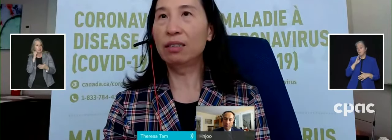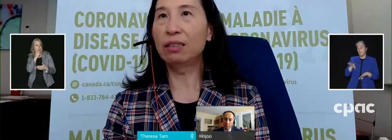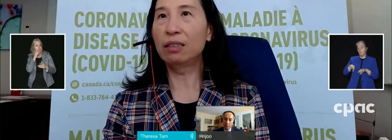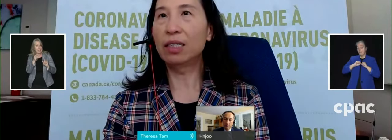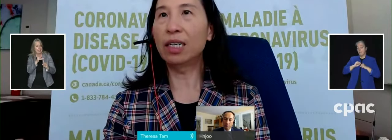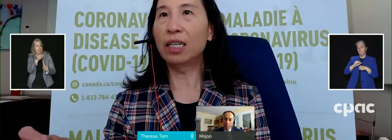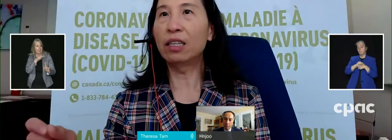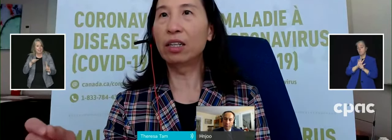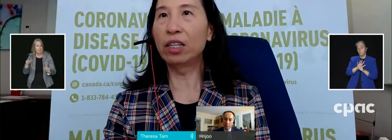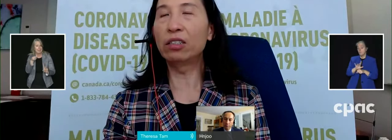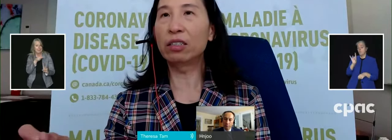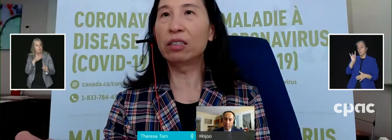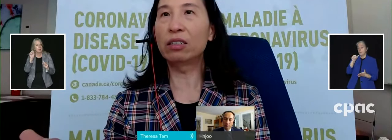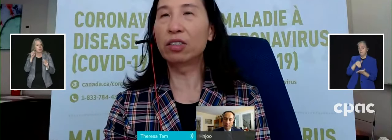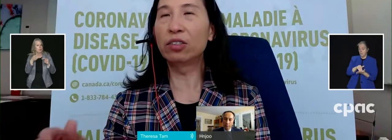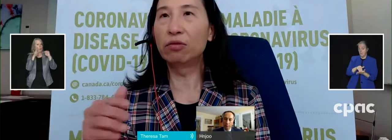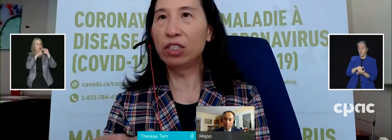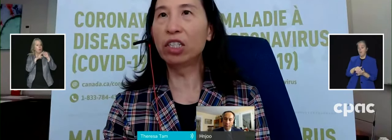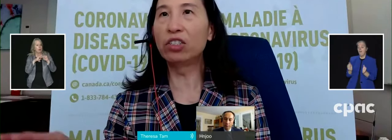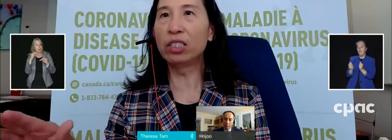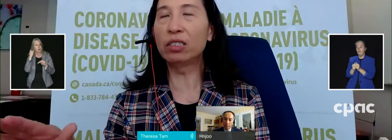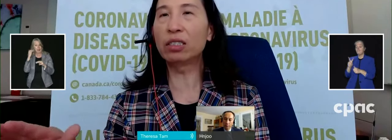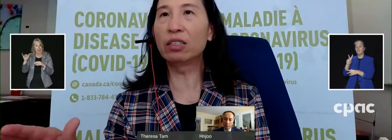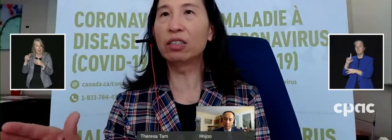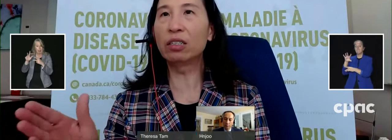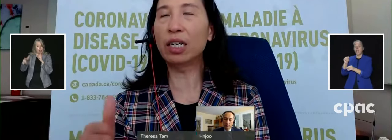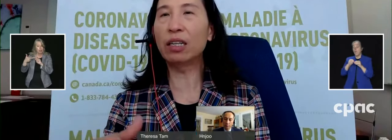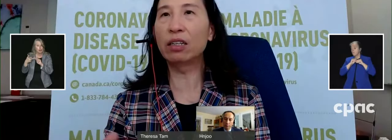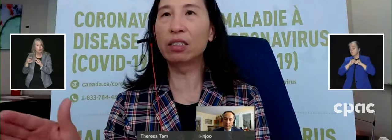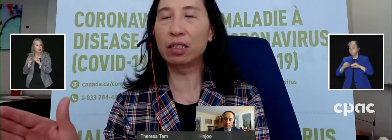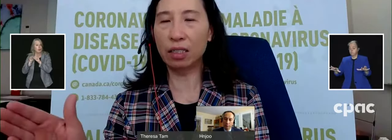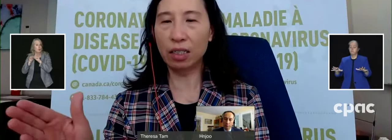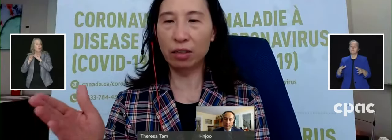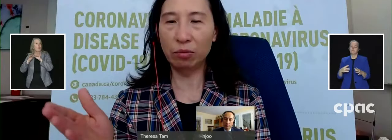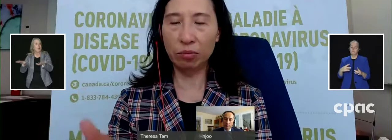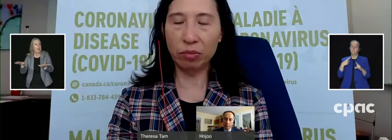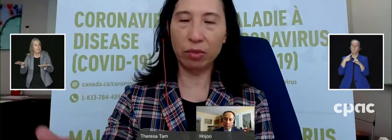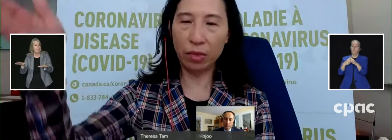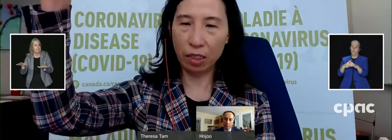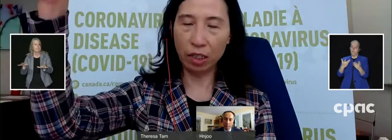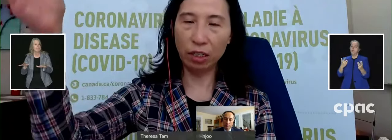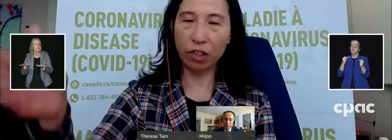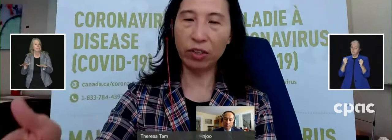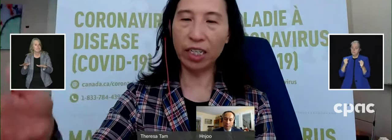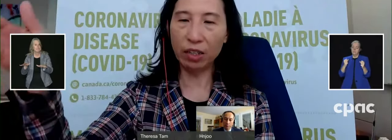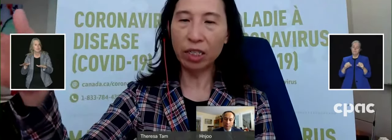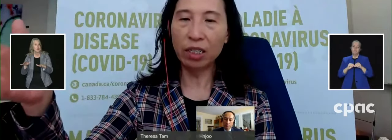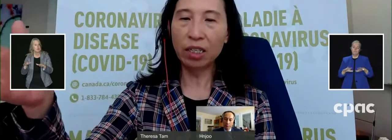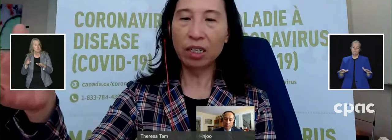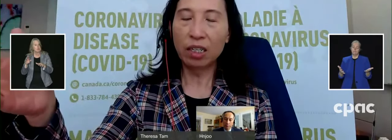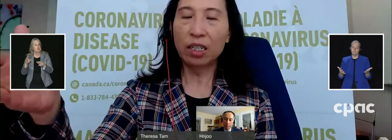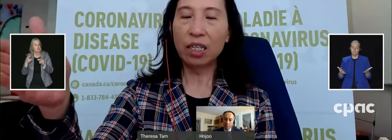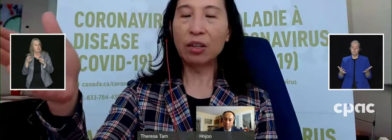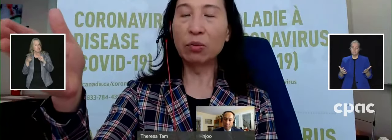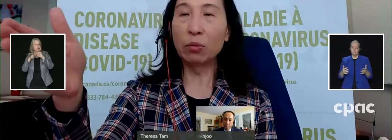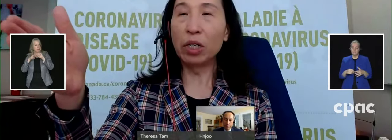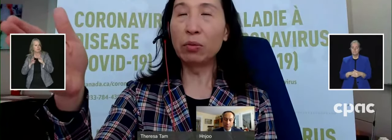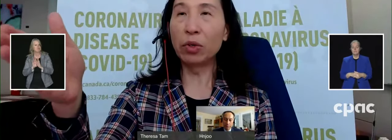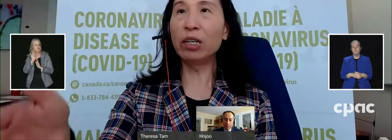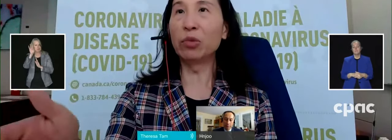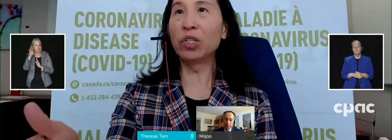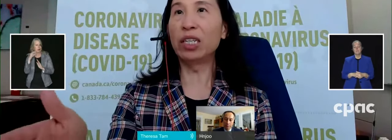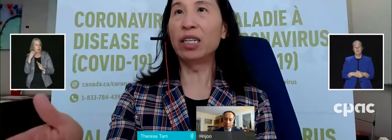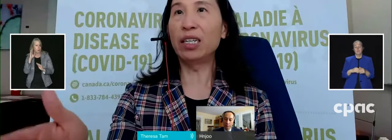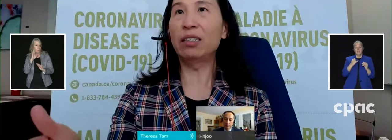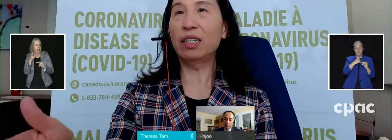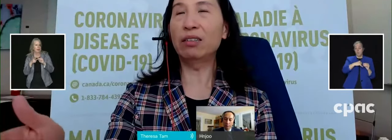that. That third sort of resurgence, that third curve going up can be